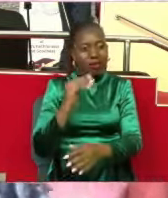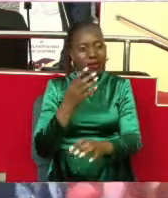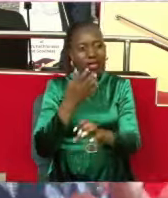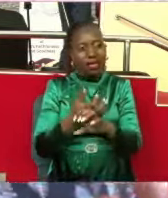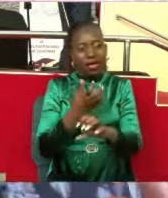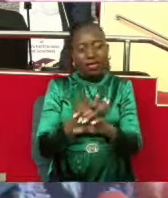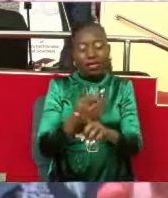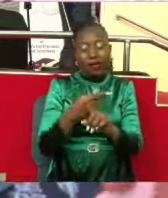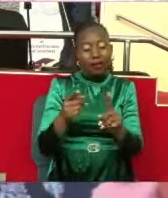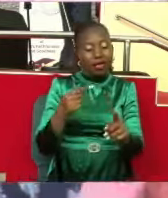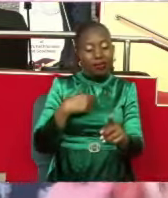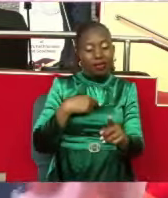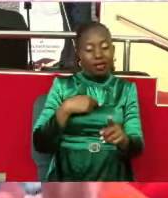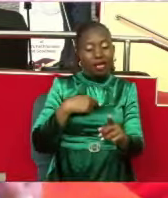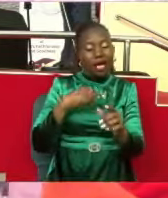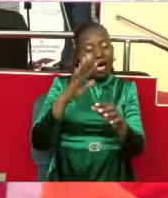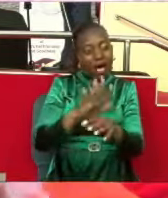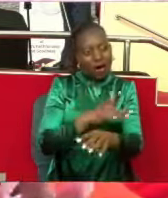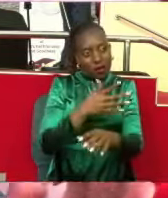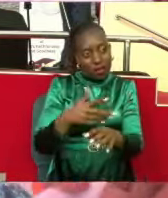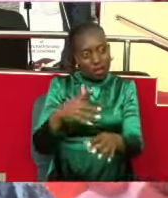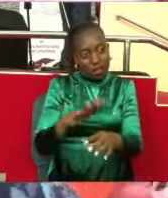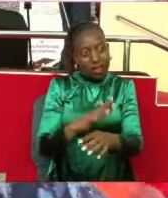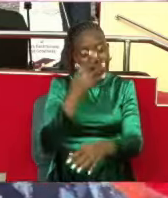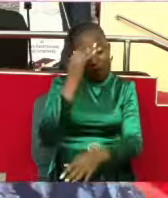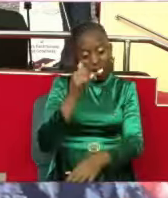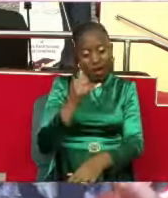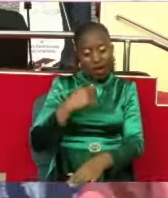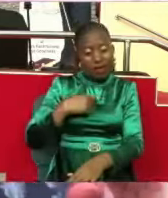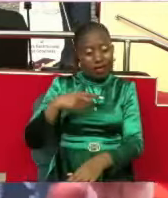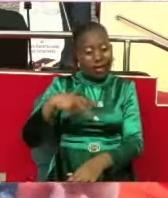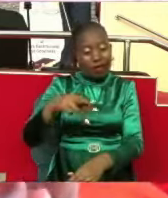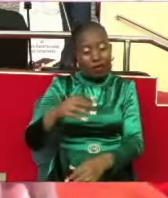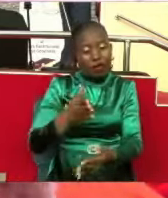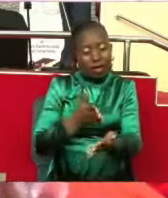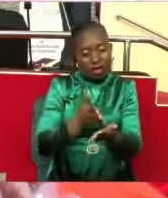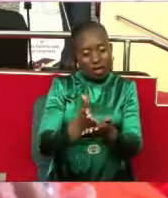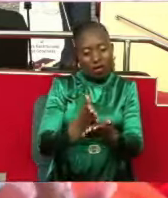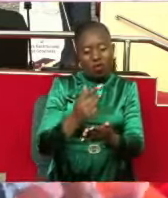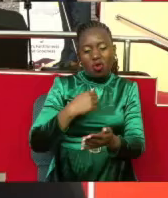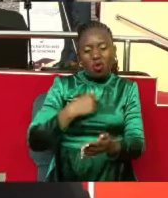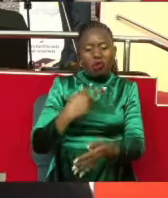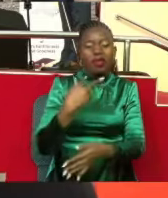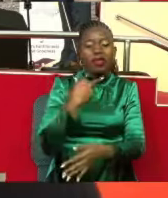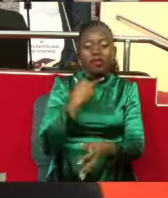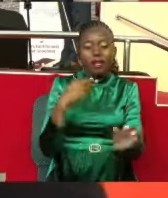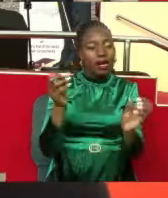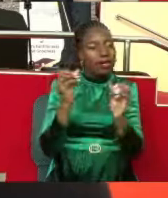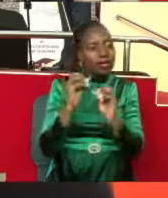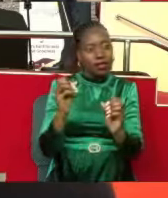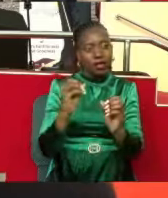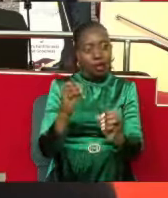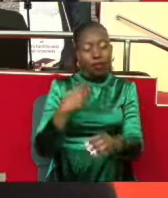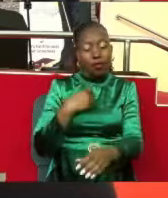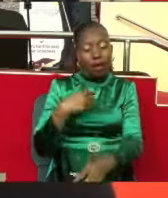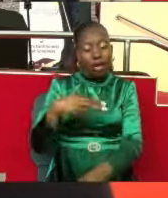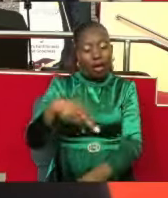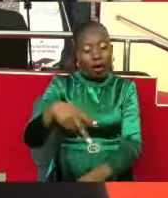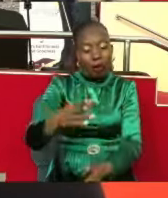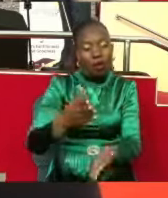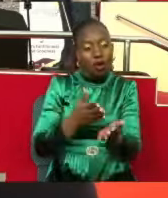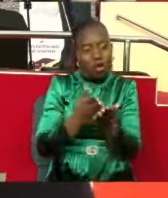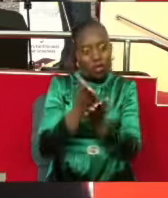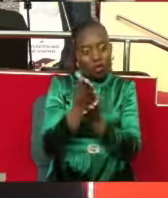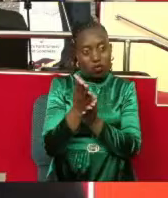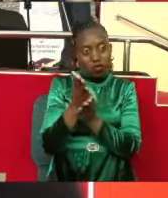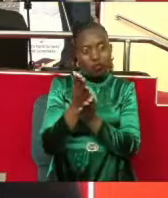am going to sing a song because I'm walking through. I am not stagnant. I am walking through. I will emerge a